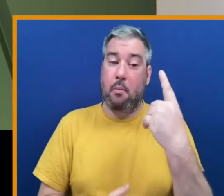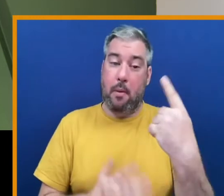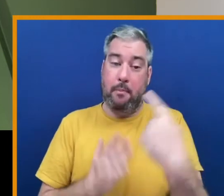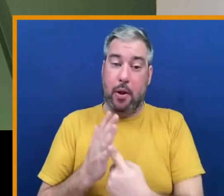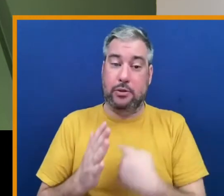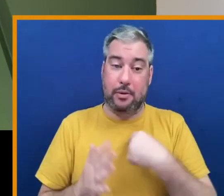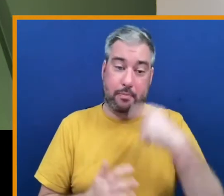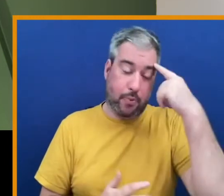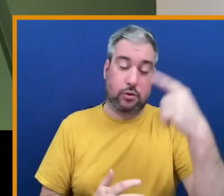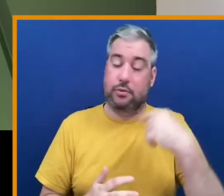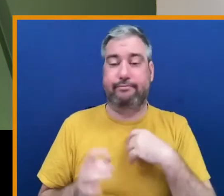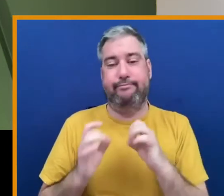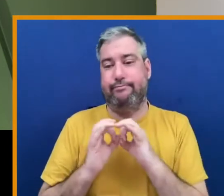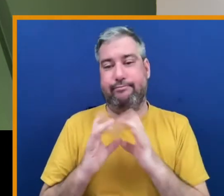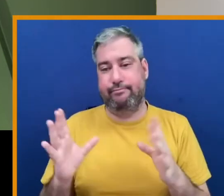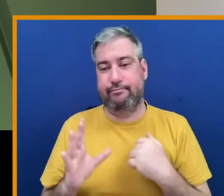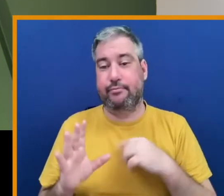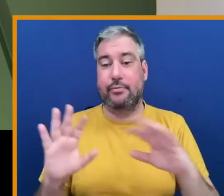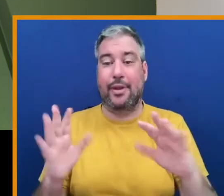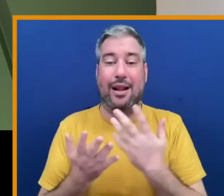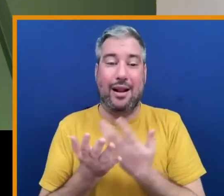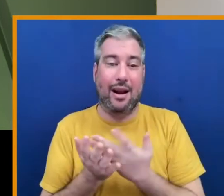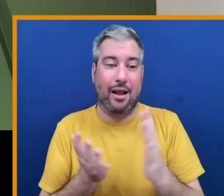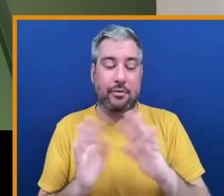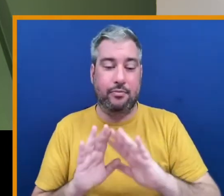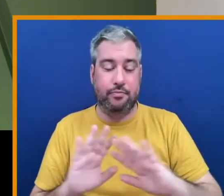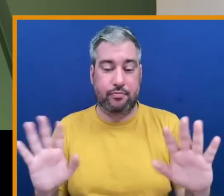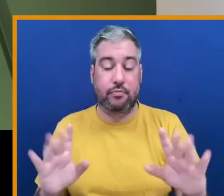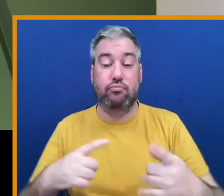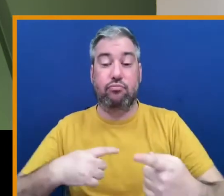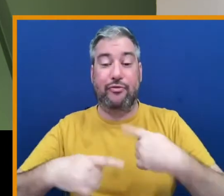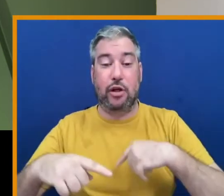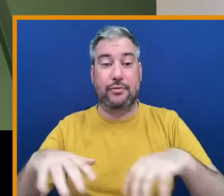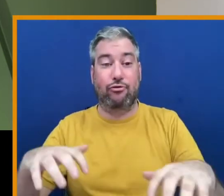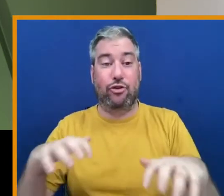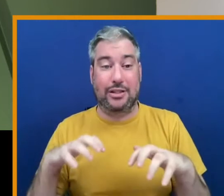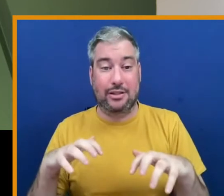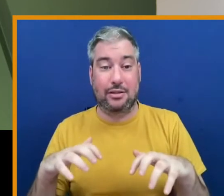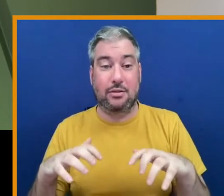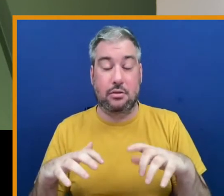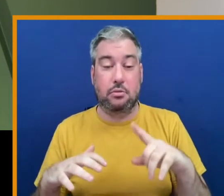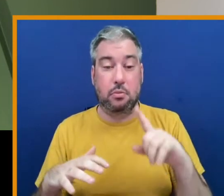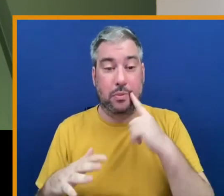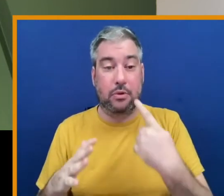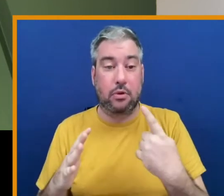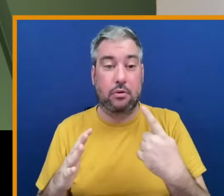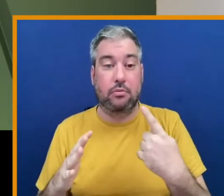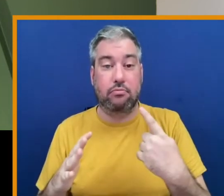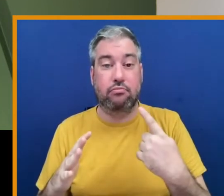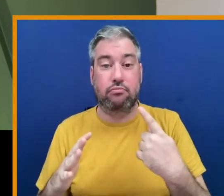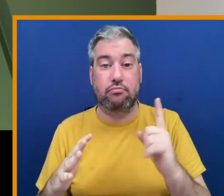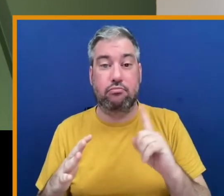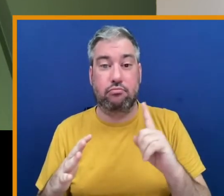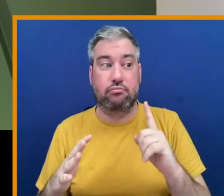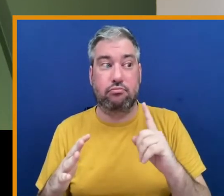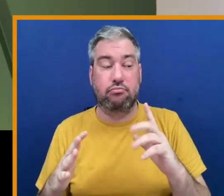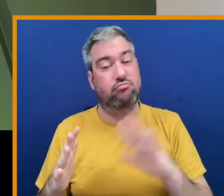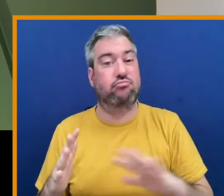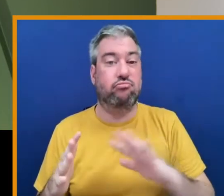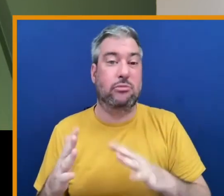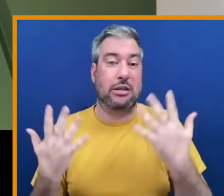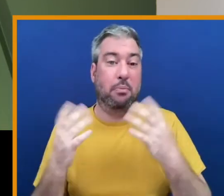the very least £10 billion. Let's also be clear that the vast majority of this money would go to people who are already